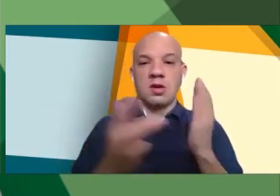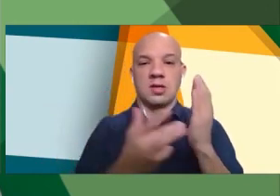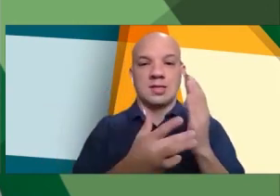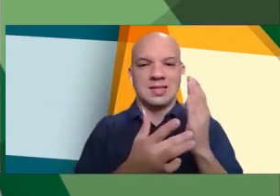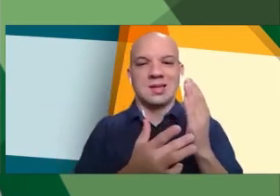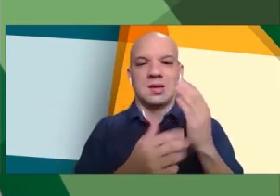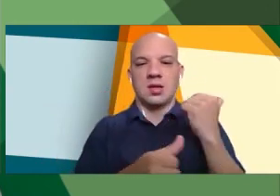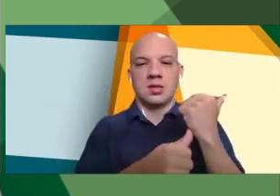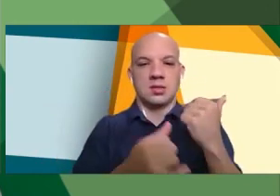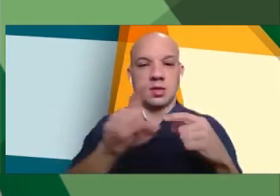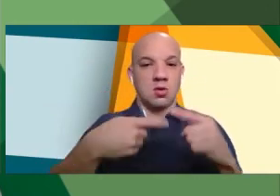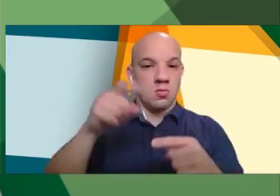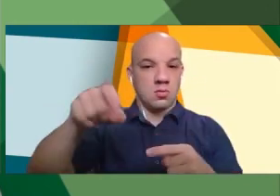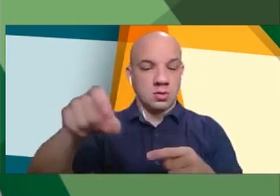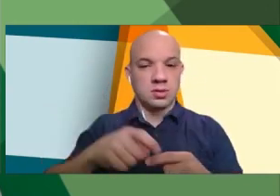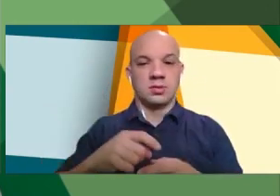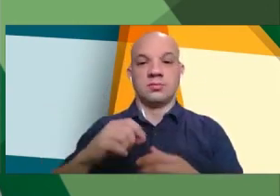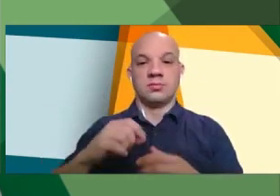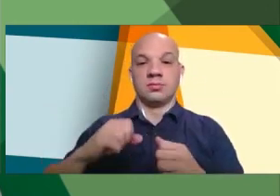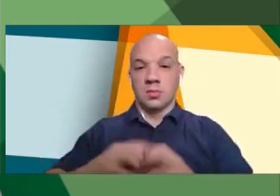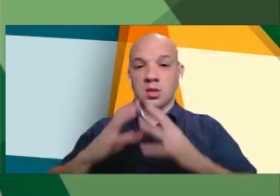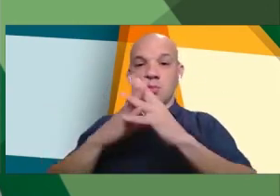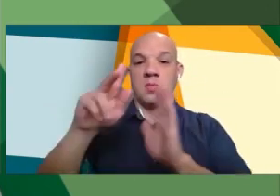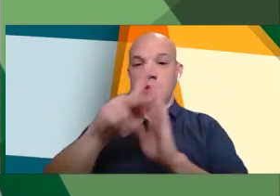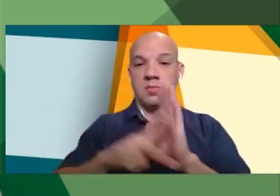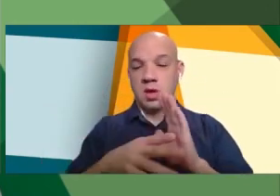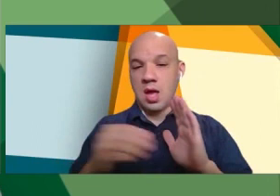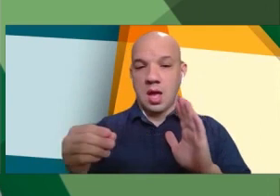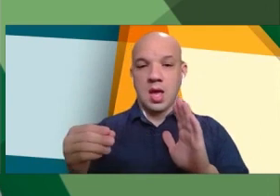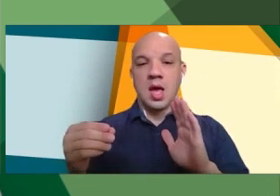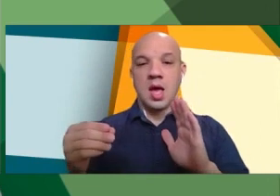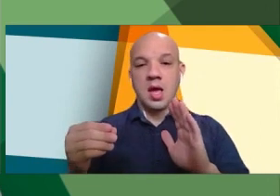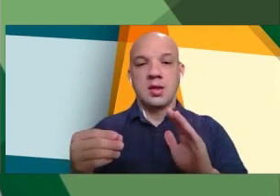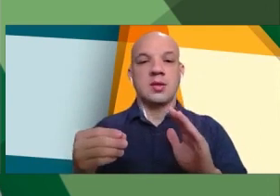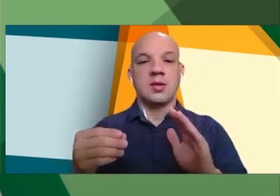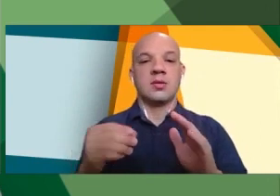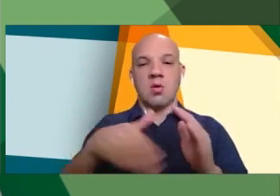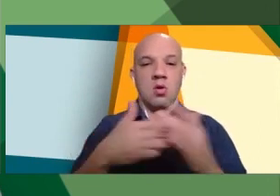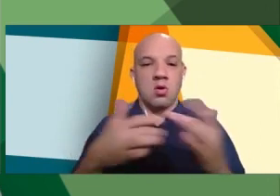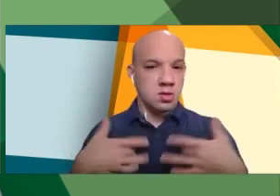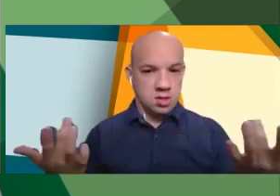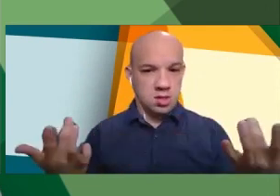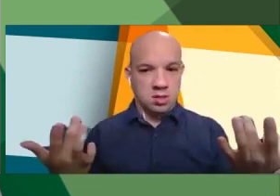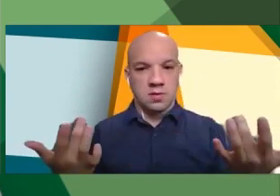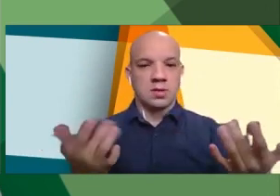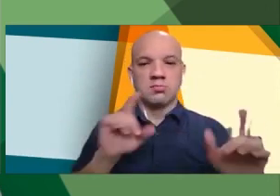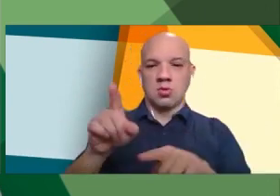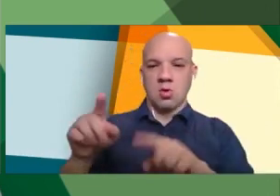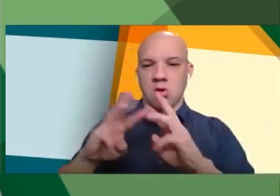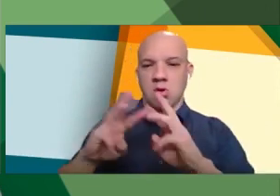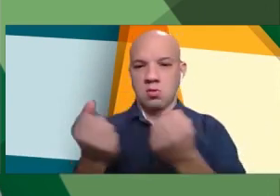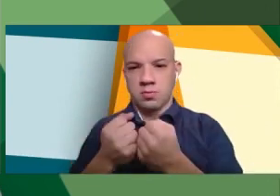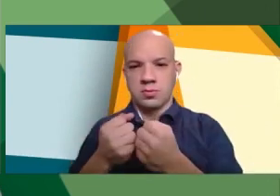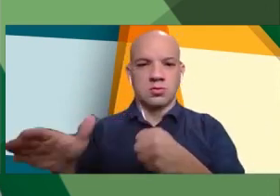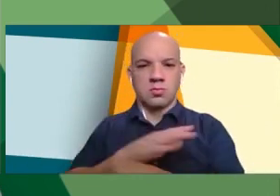Implement policies and execute activities attend any workshops to complete documents. That's